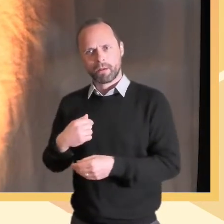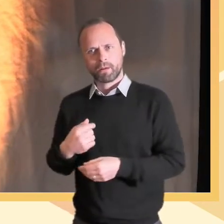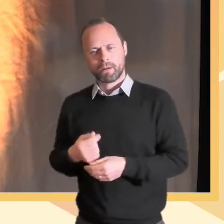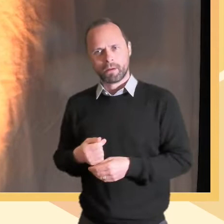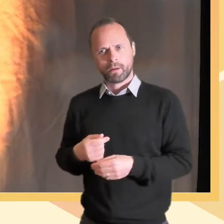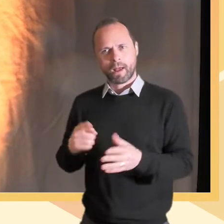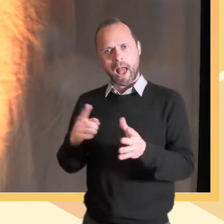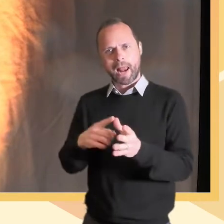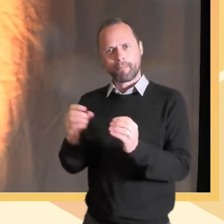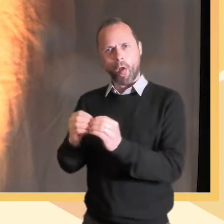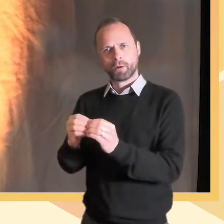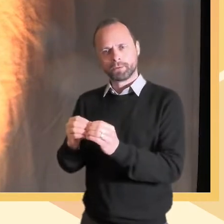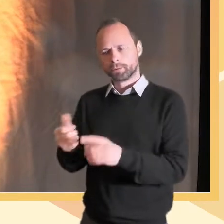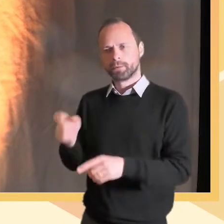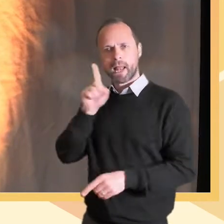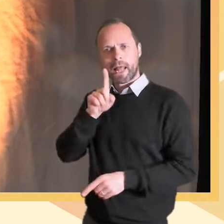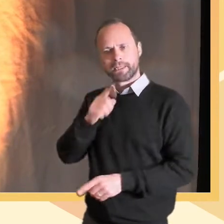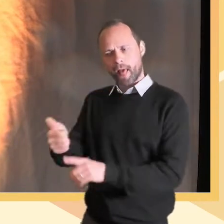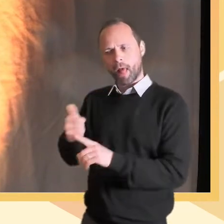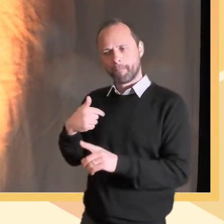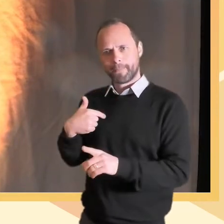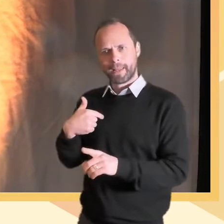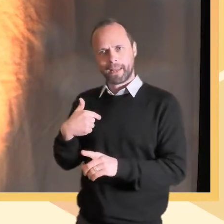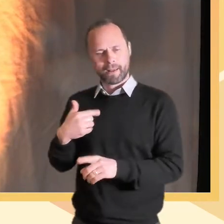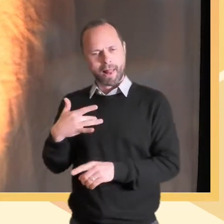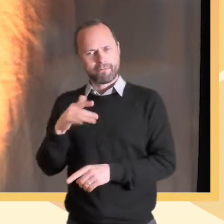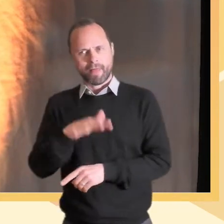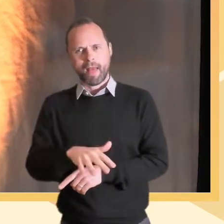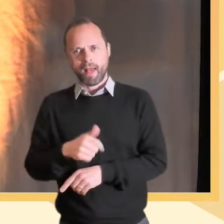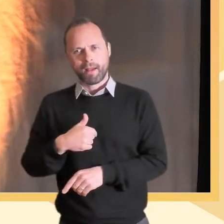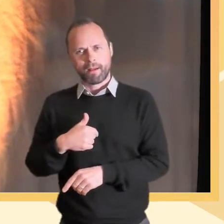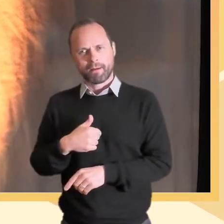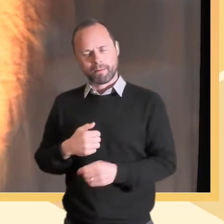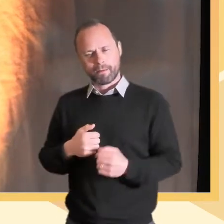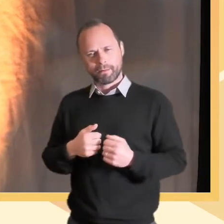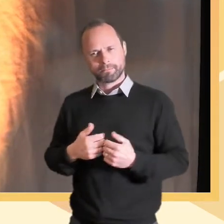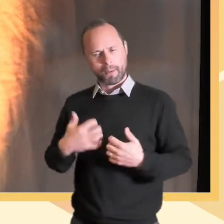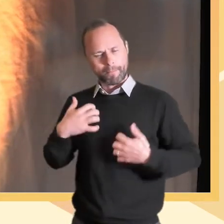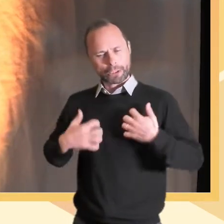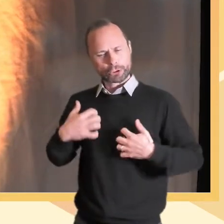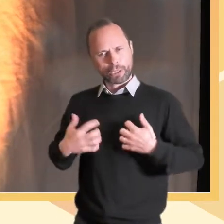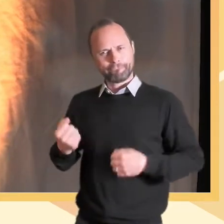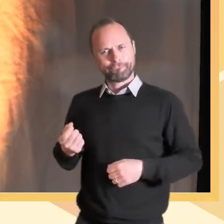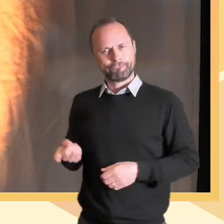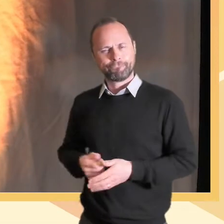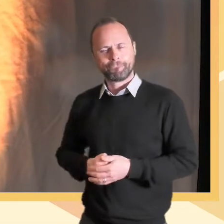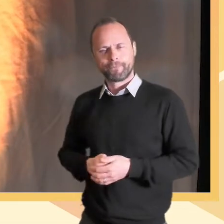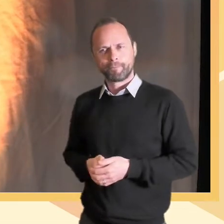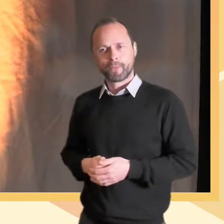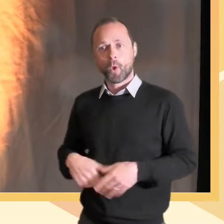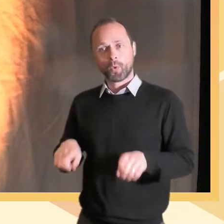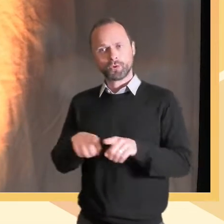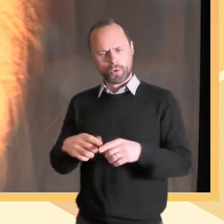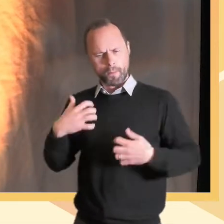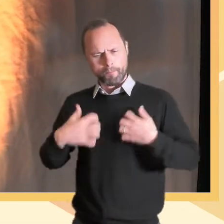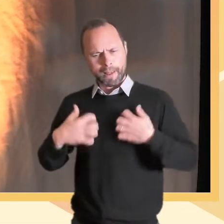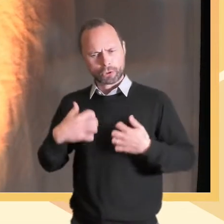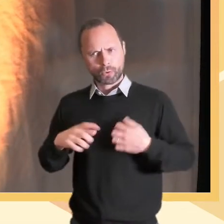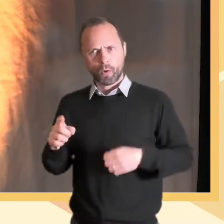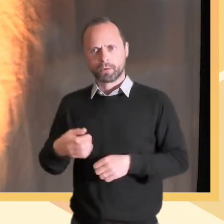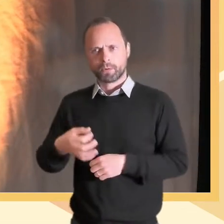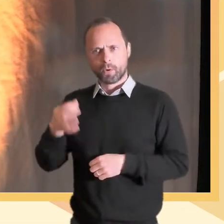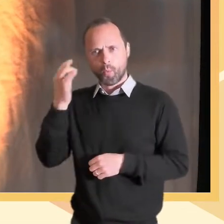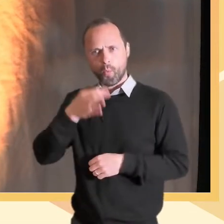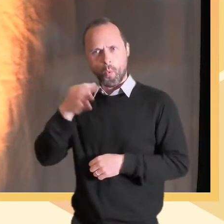Bolton helped to put me there. She's very passionate about that thing. And I'm also very passionate about the water,